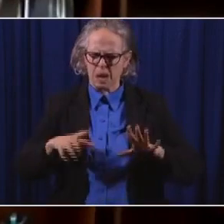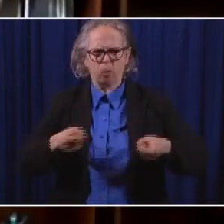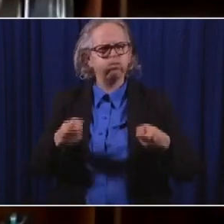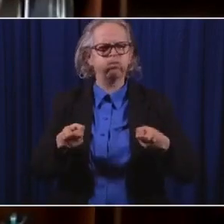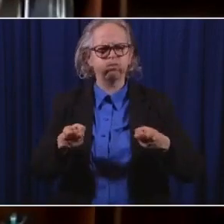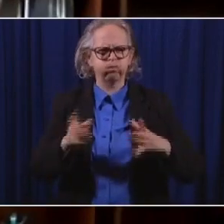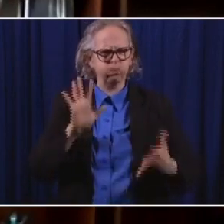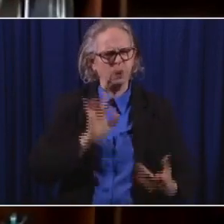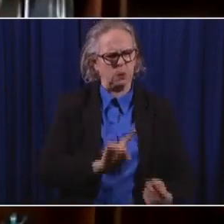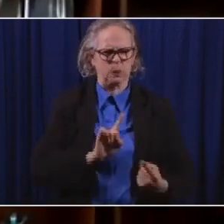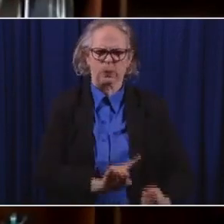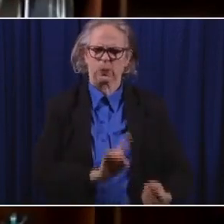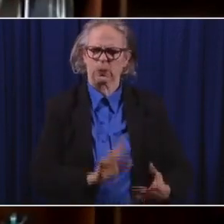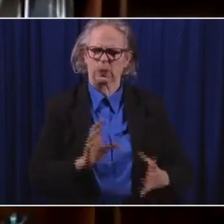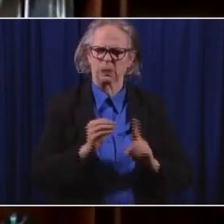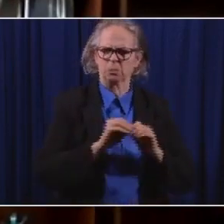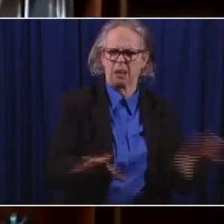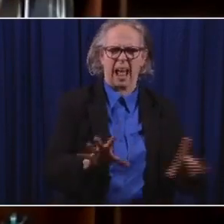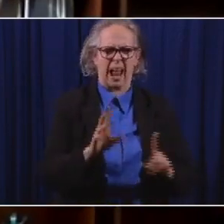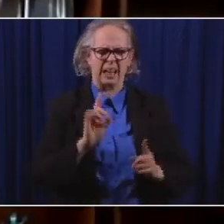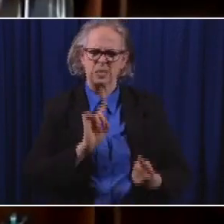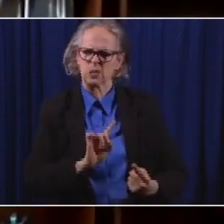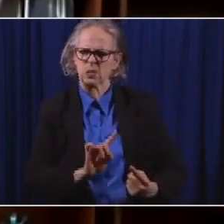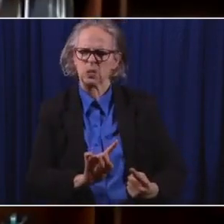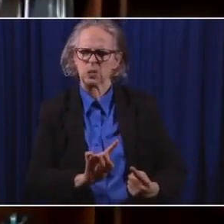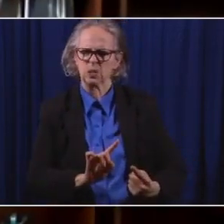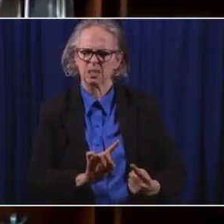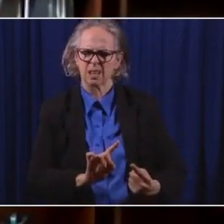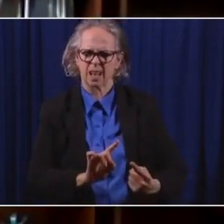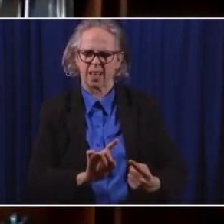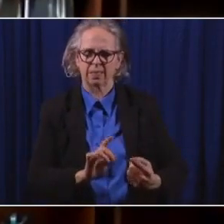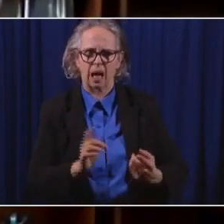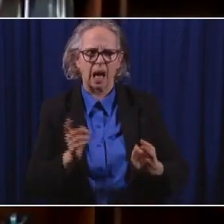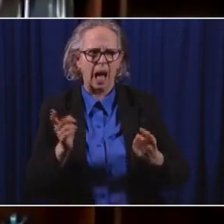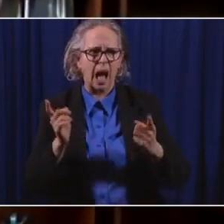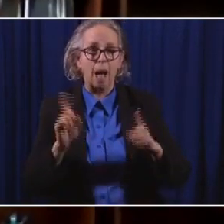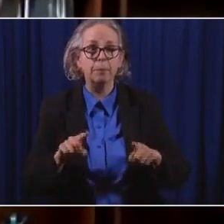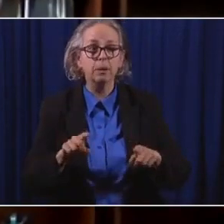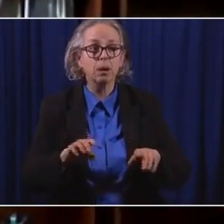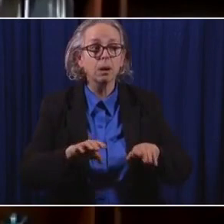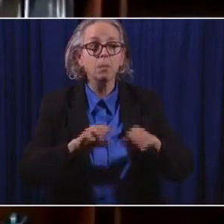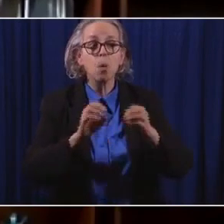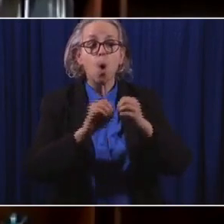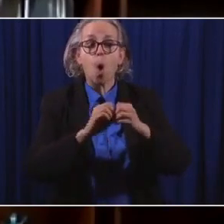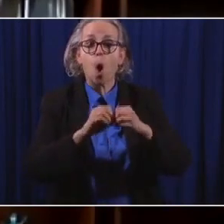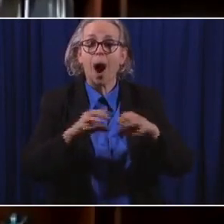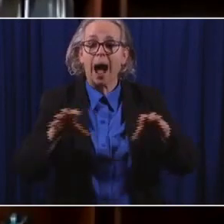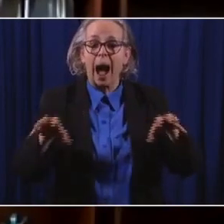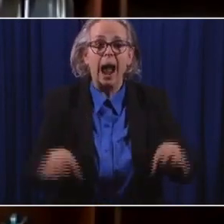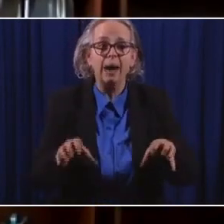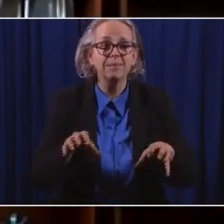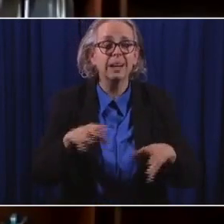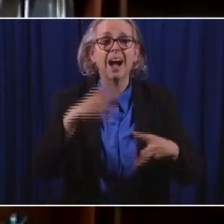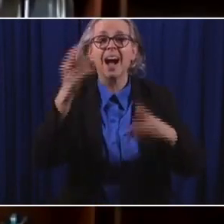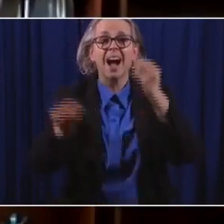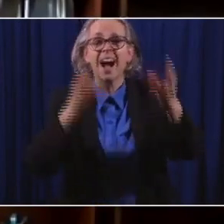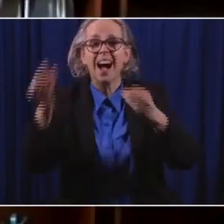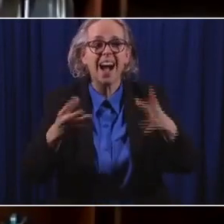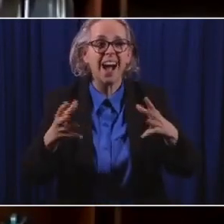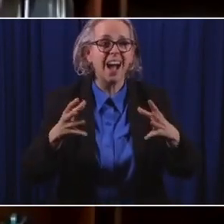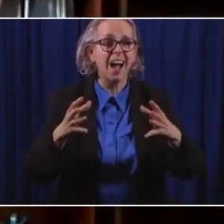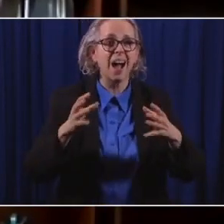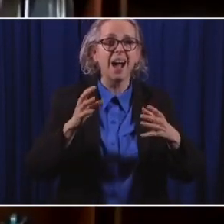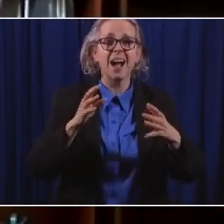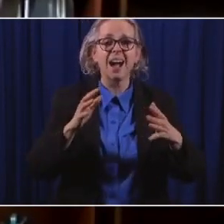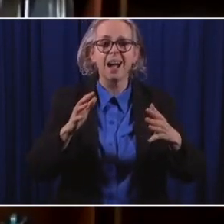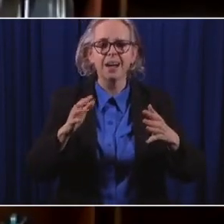We were opening up our activities and our like. And really what we were seeing at that time is really the opportunity or the seen across